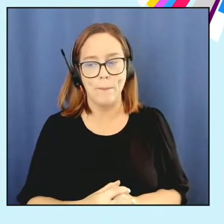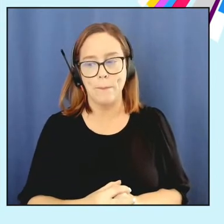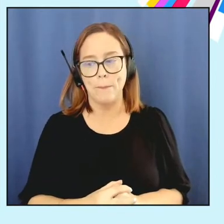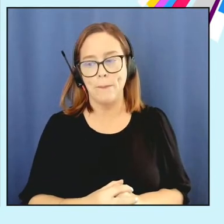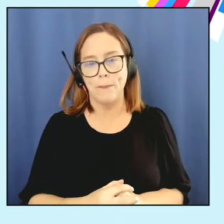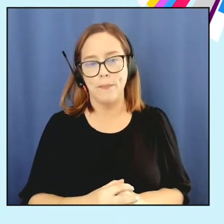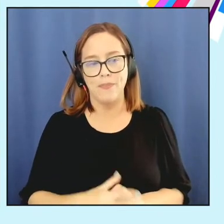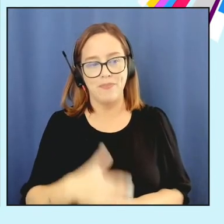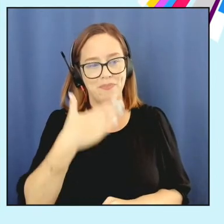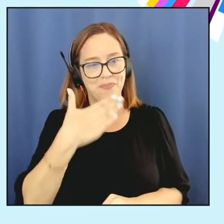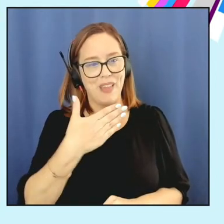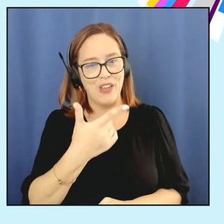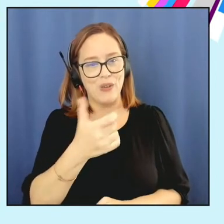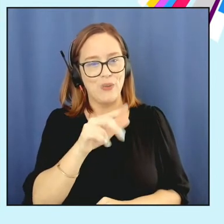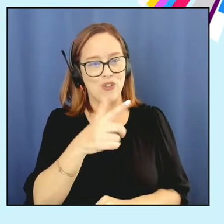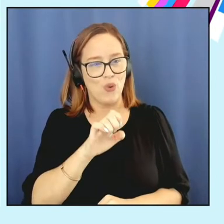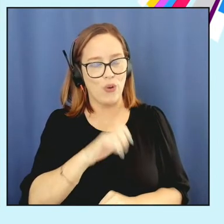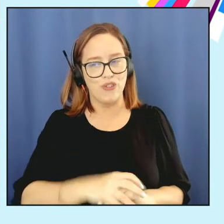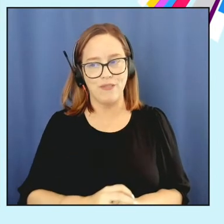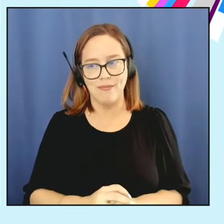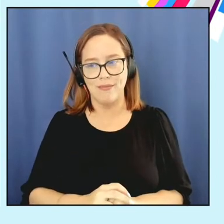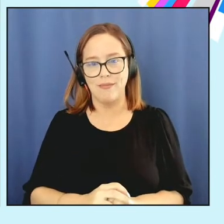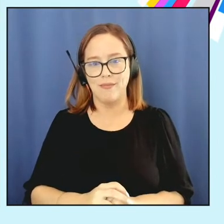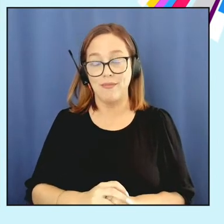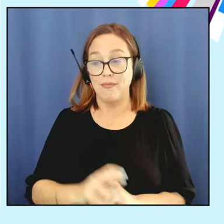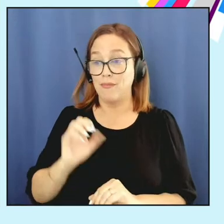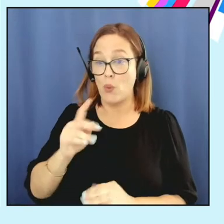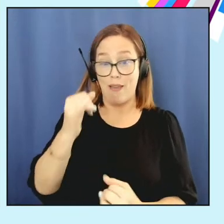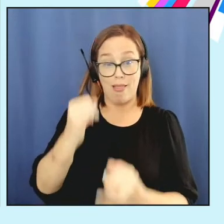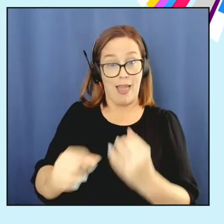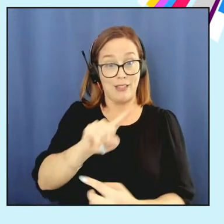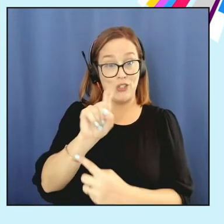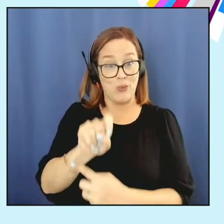Thank you, George. Okay, last question, y'all.